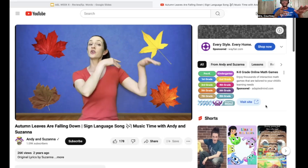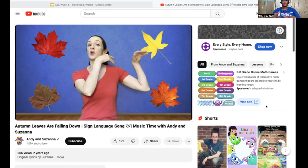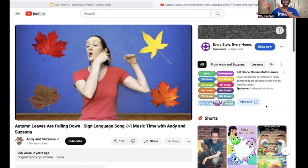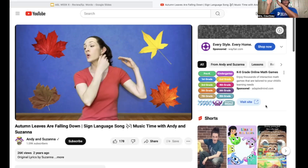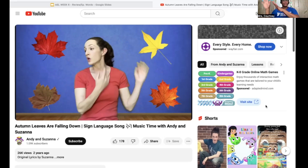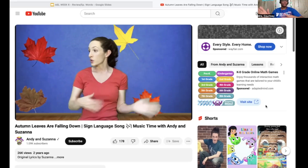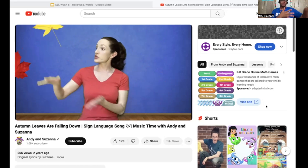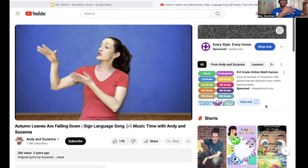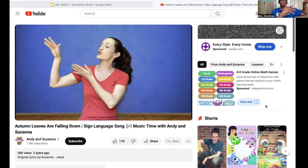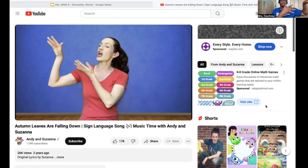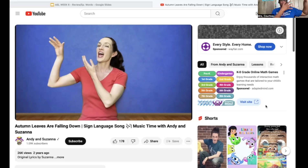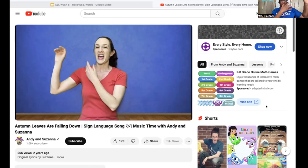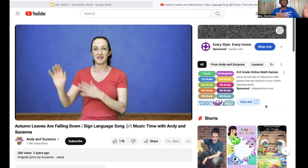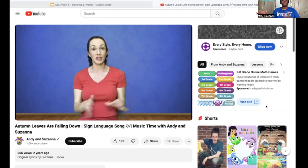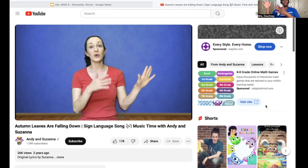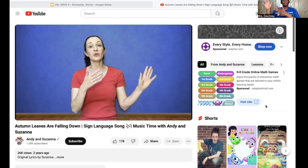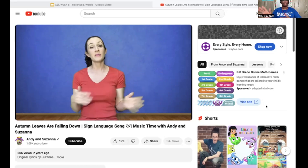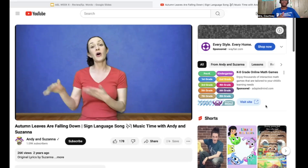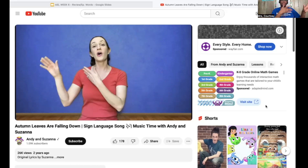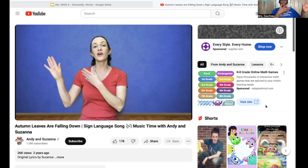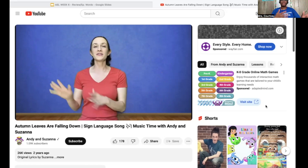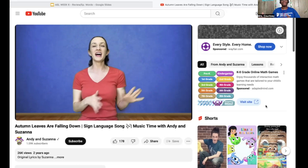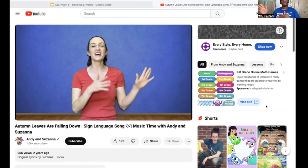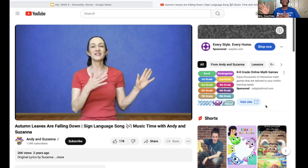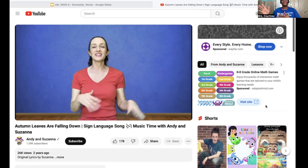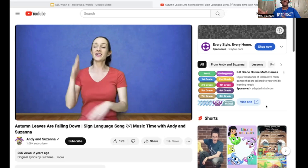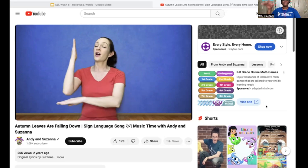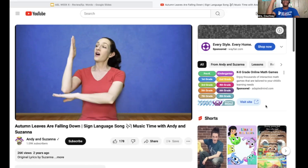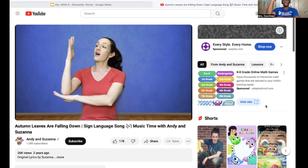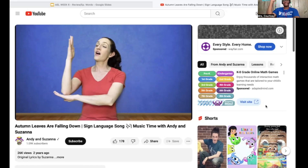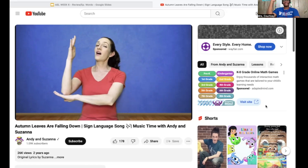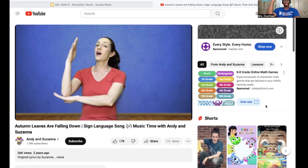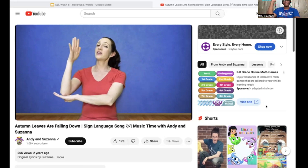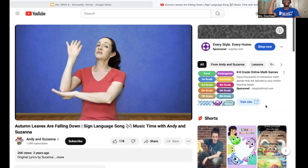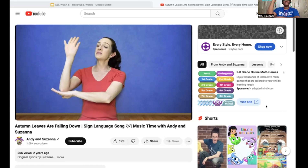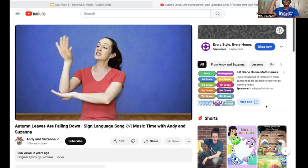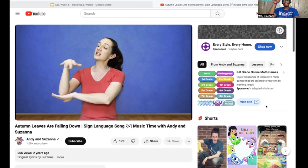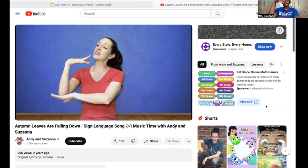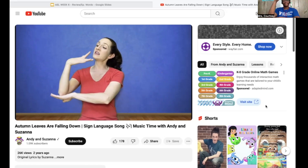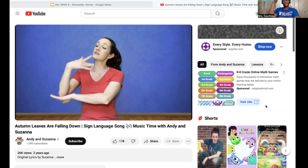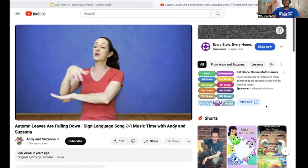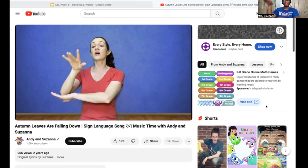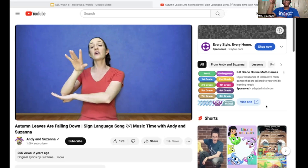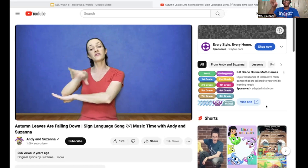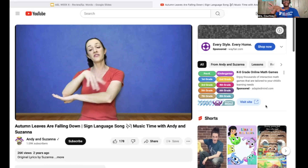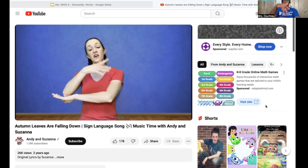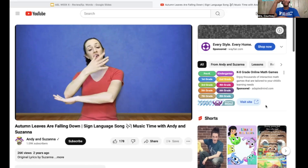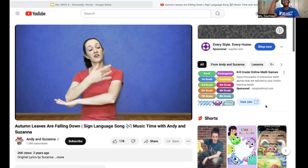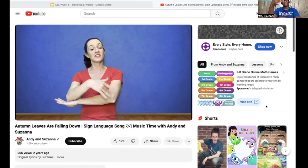wind go whoosh and blow them all around. Autumn leaves